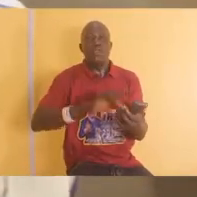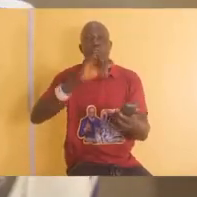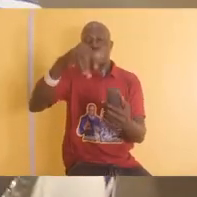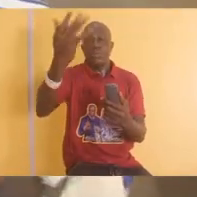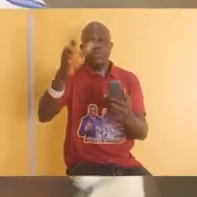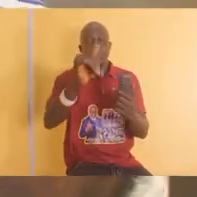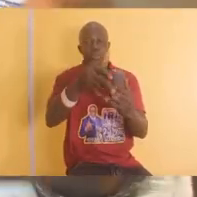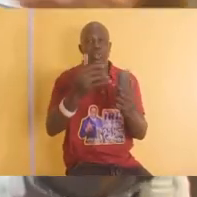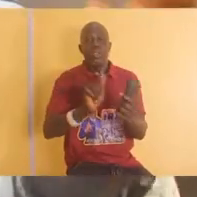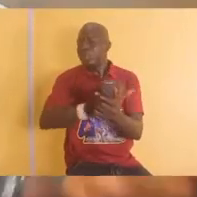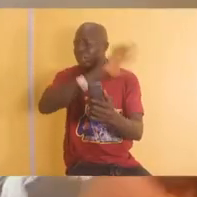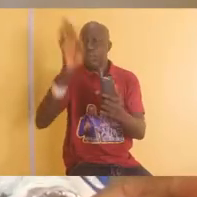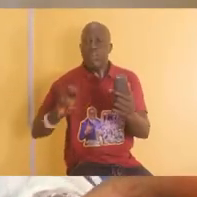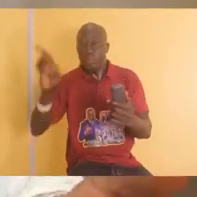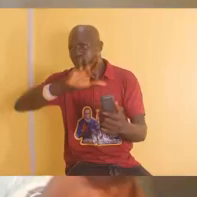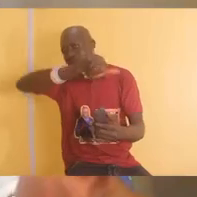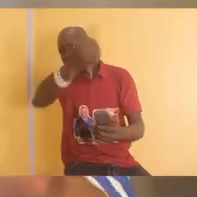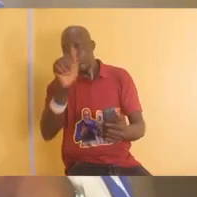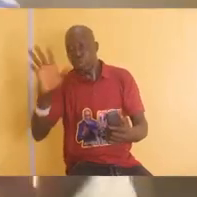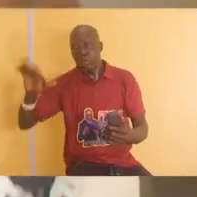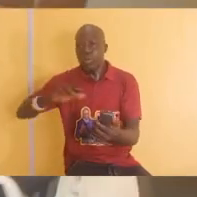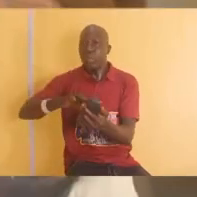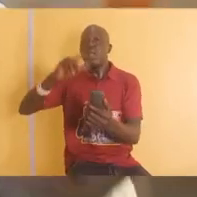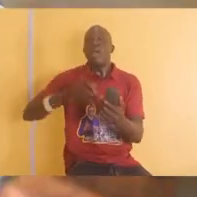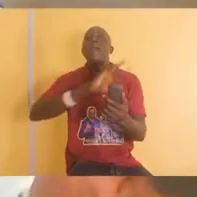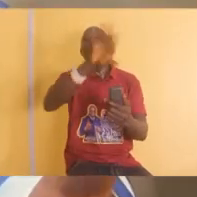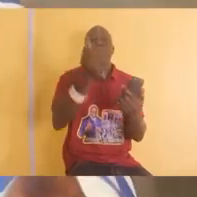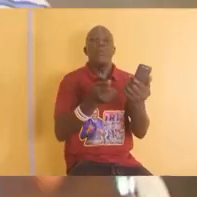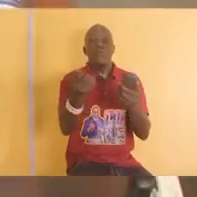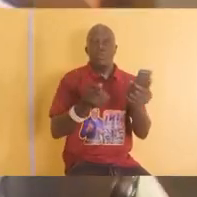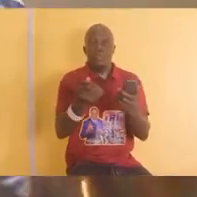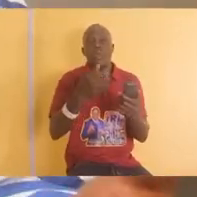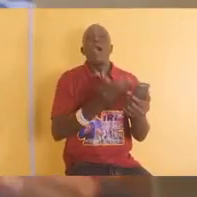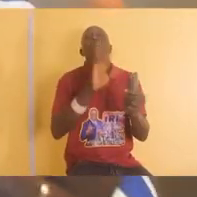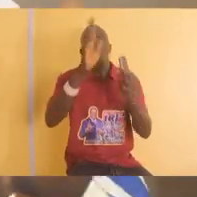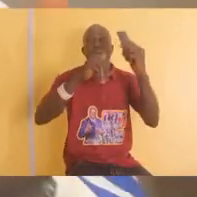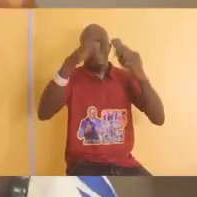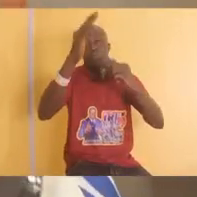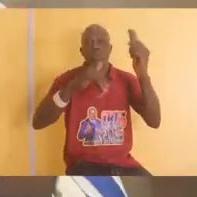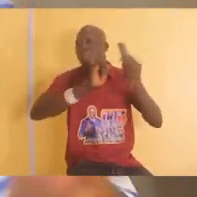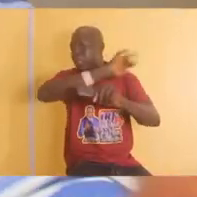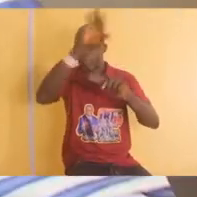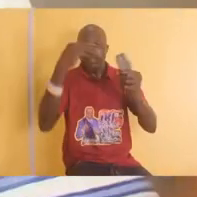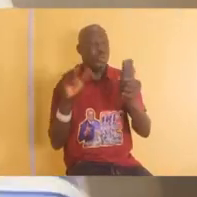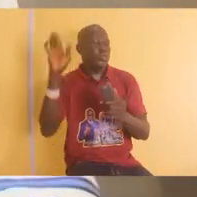This glory before you. You have not used any glory. But how many cars have you bought?